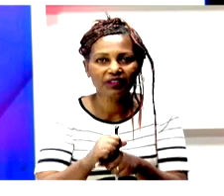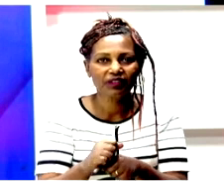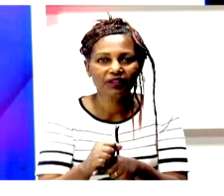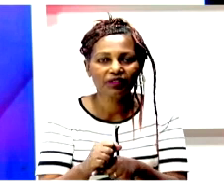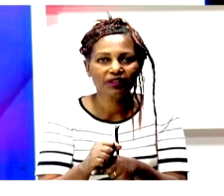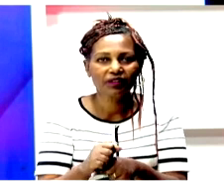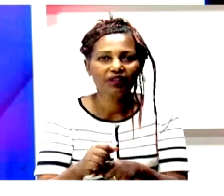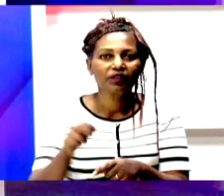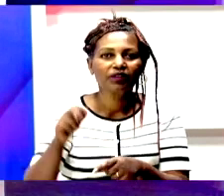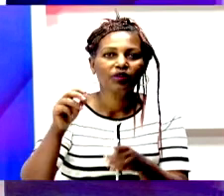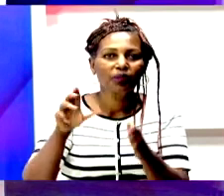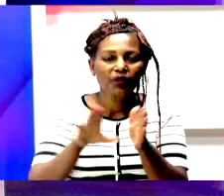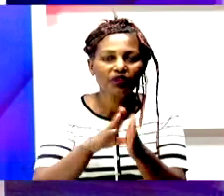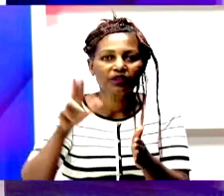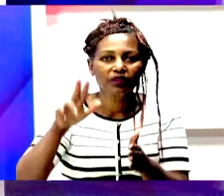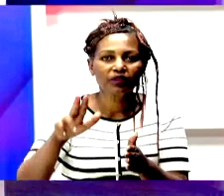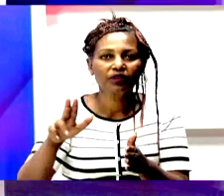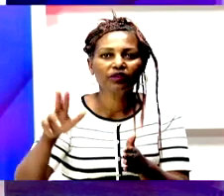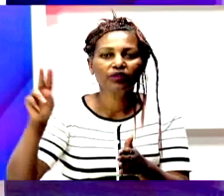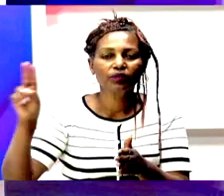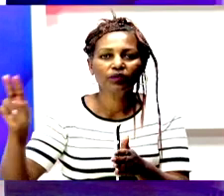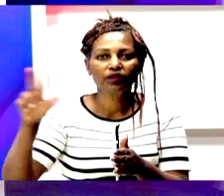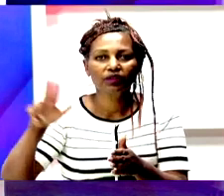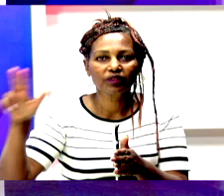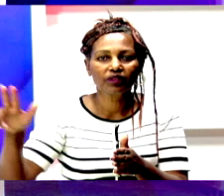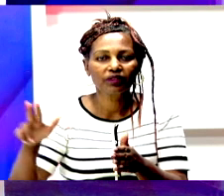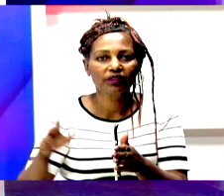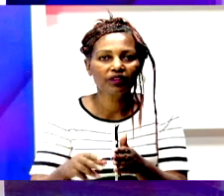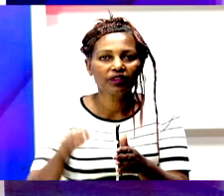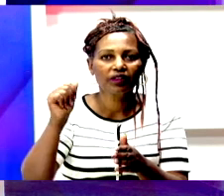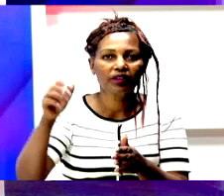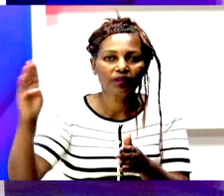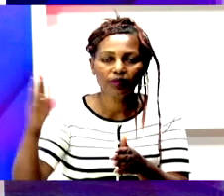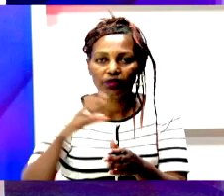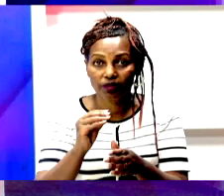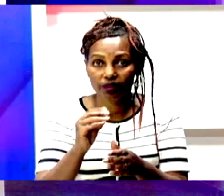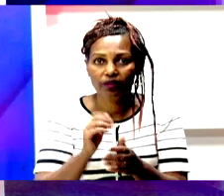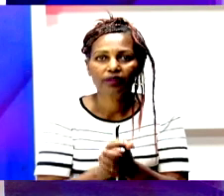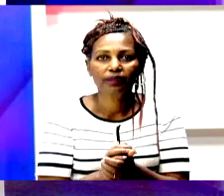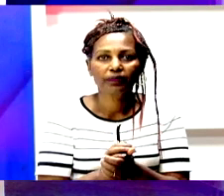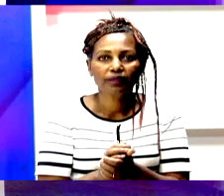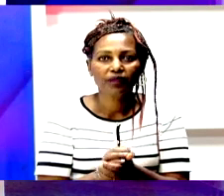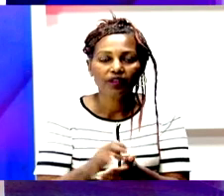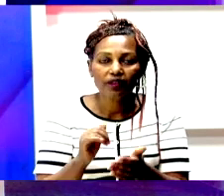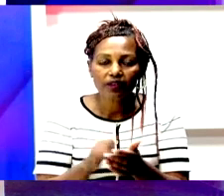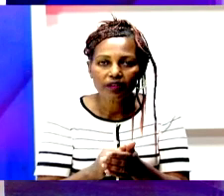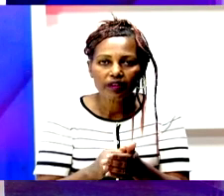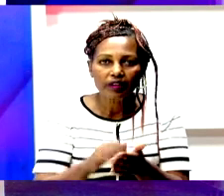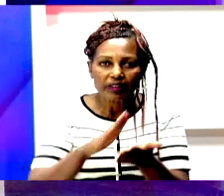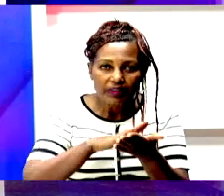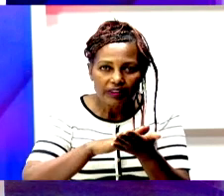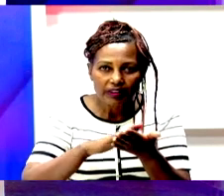on page 32 up to 33, exercise A and B. Yet, keep clean